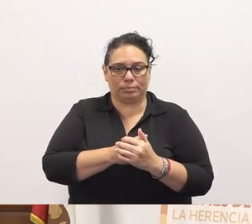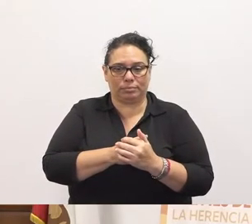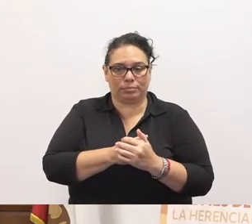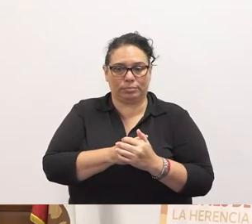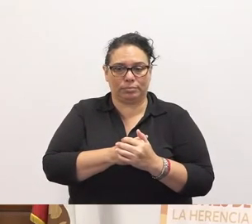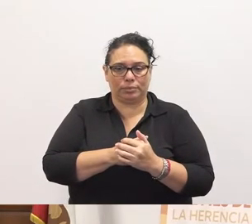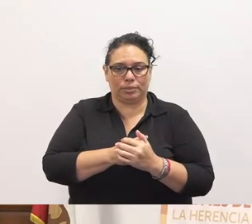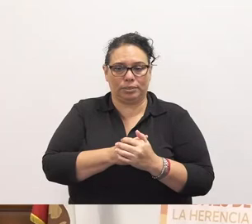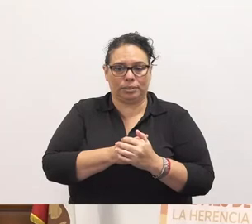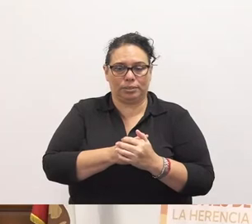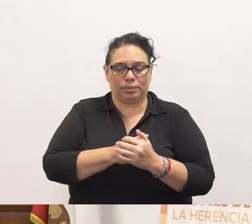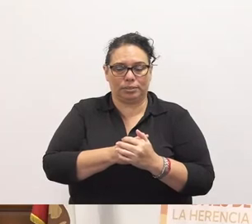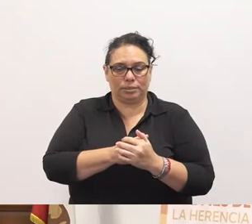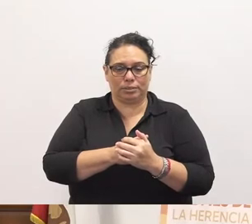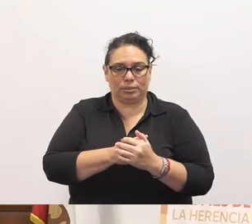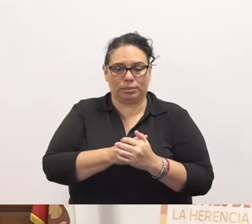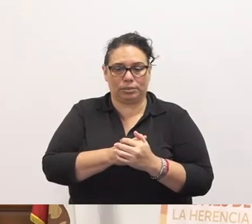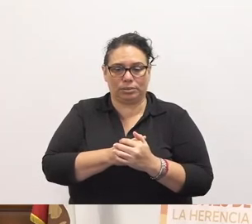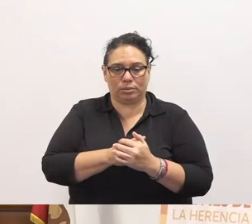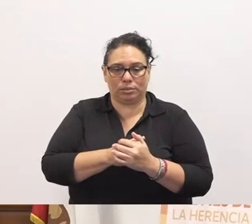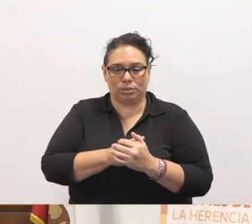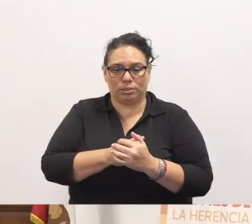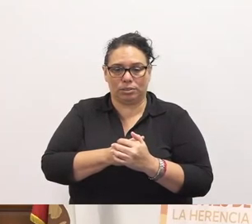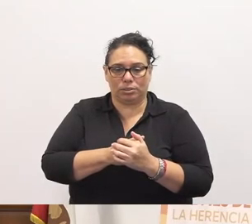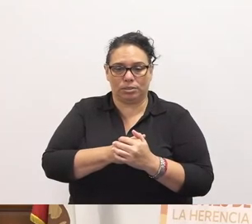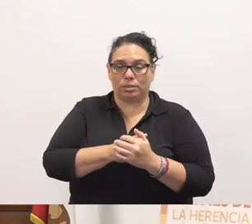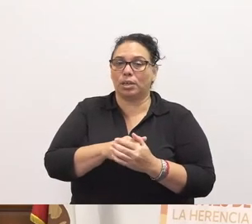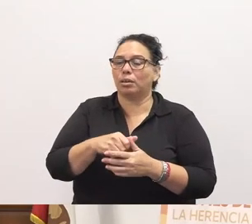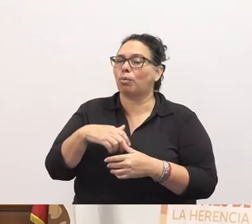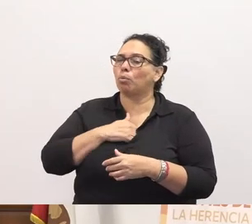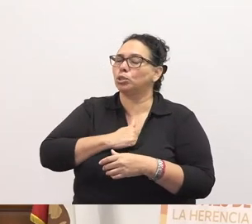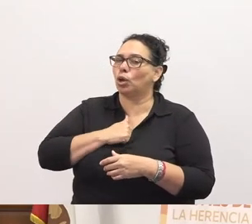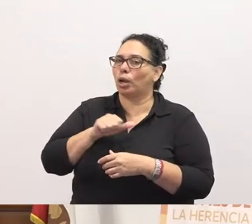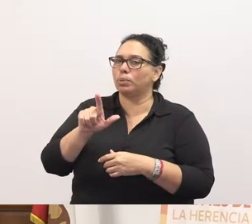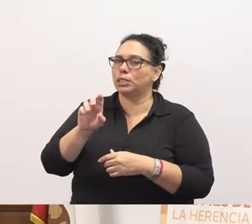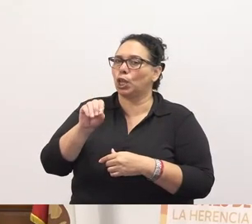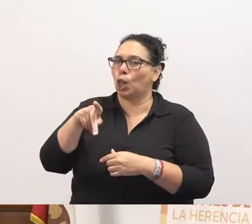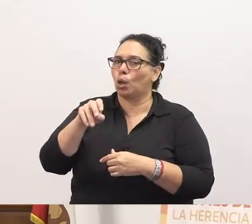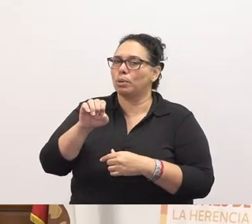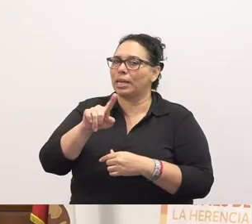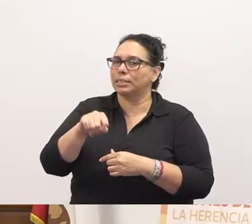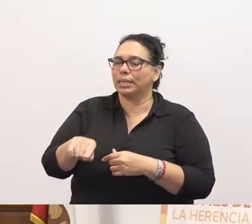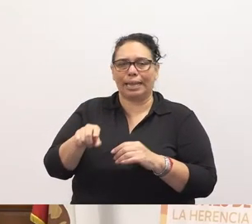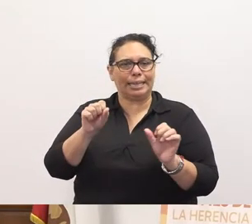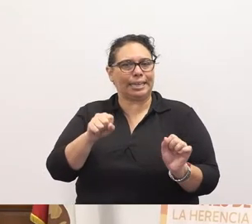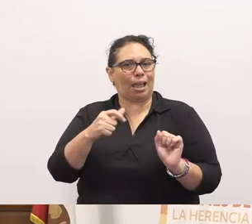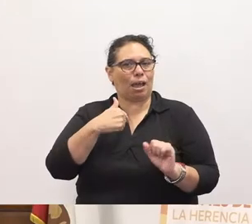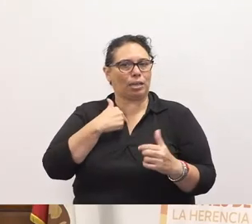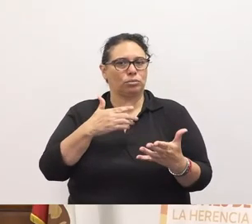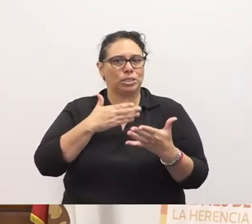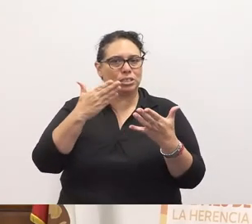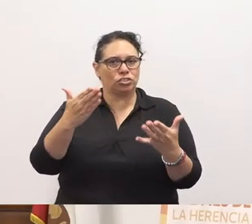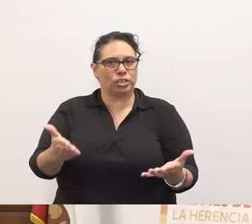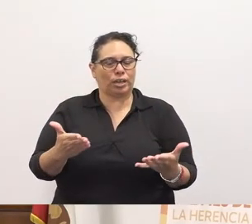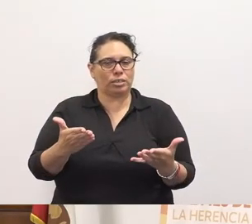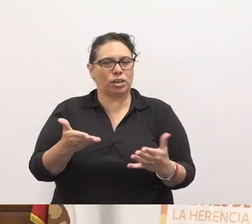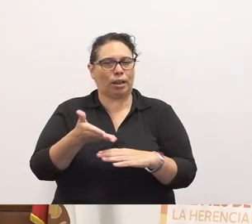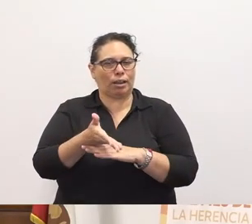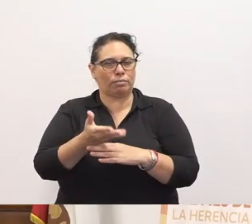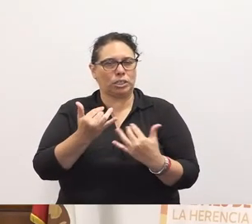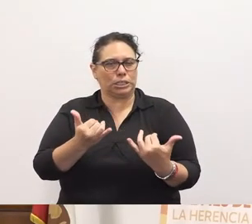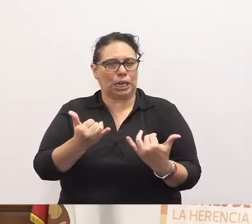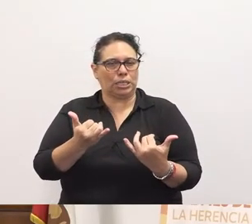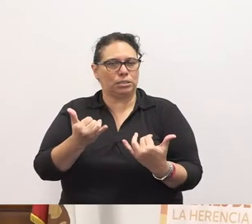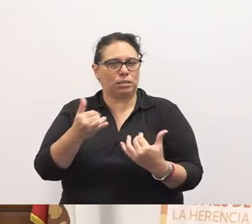Madam Secretary? Oh, we have, oh, I'm sorry, Ms. Lopez? Yeah, I just like to suggest that after tonight's